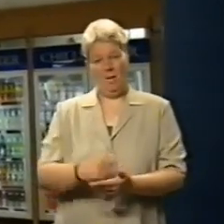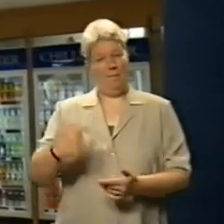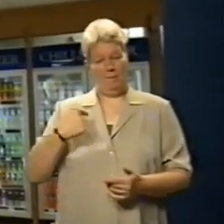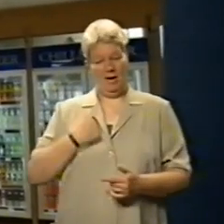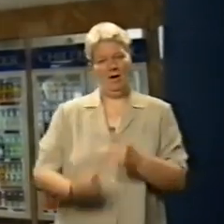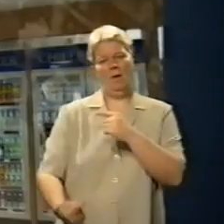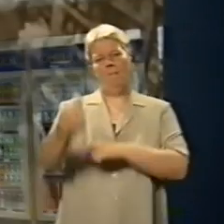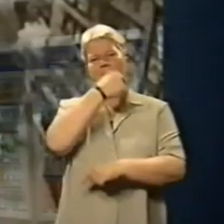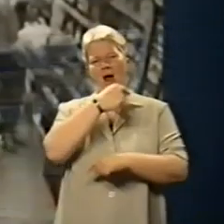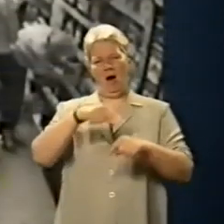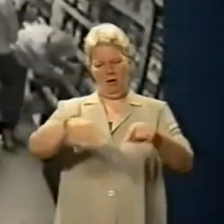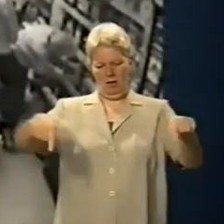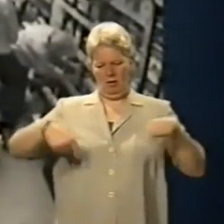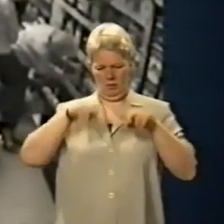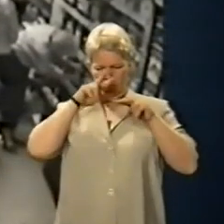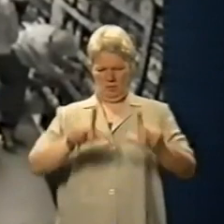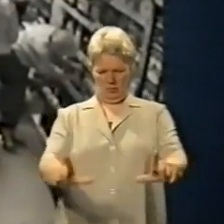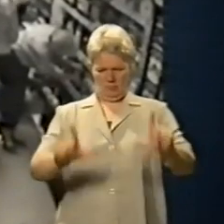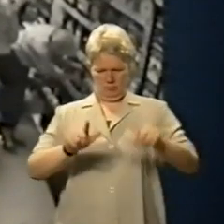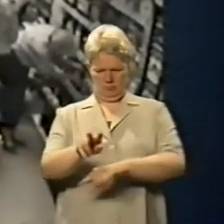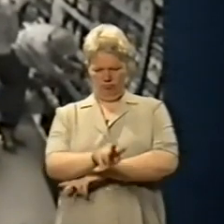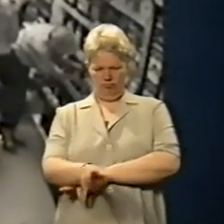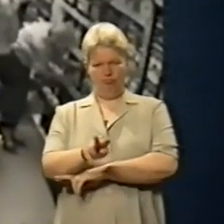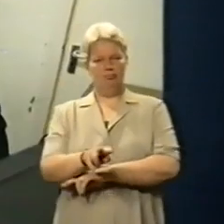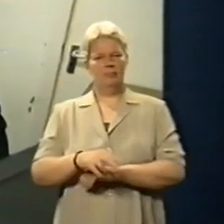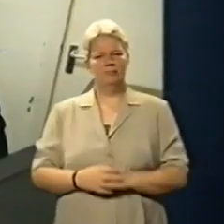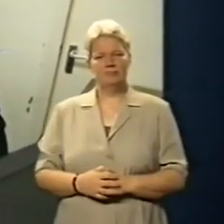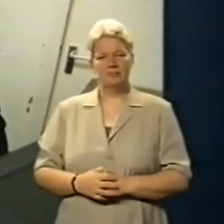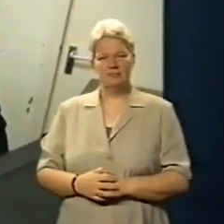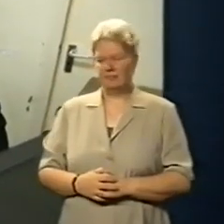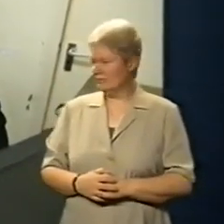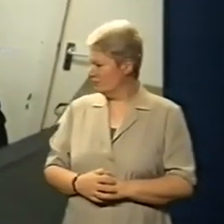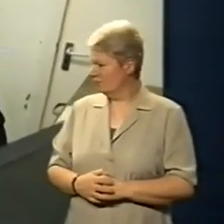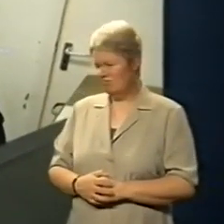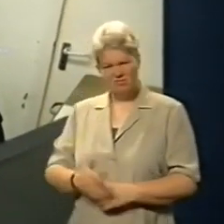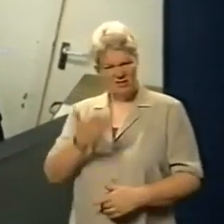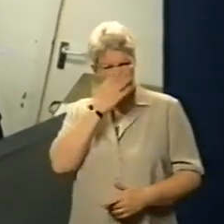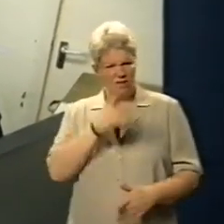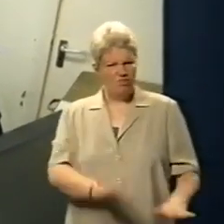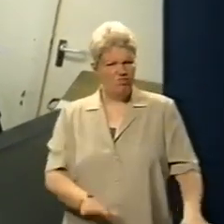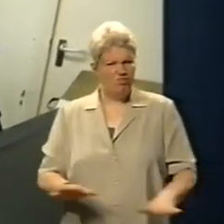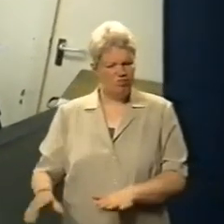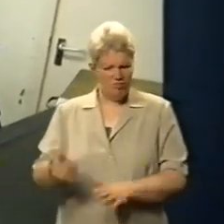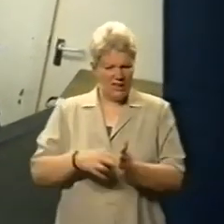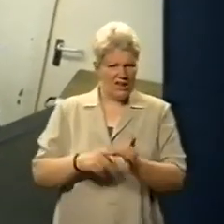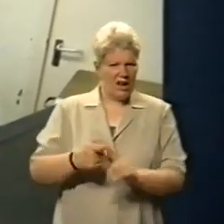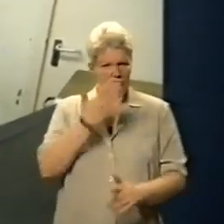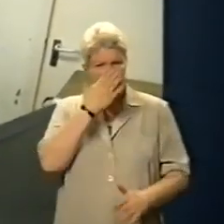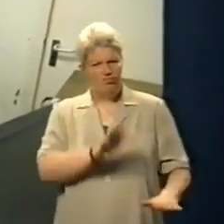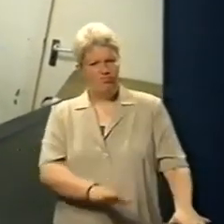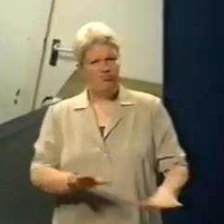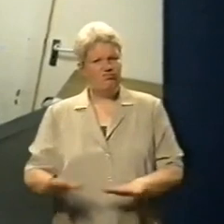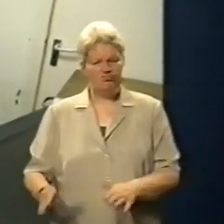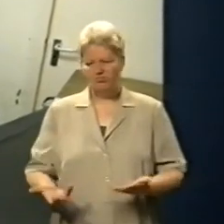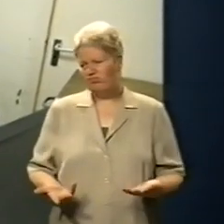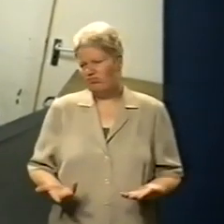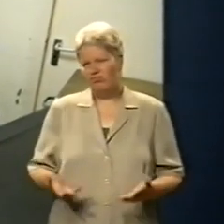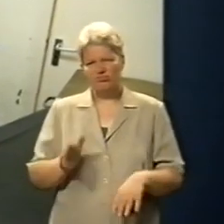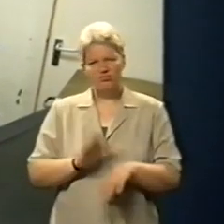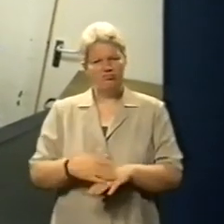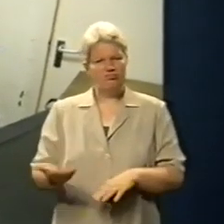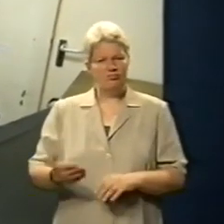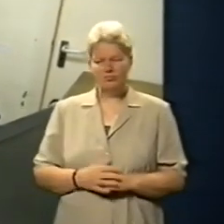thing on the television monitor at the back of the shop. He wasn't particularly tense, Deborah, I warn you, so you may not get that advantage you've got with that horror film